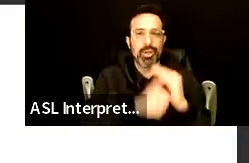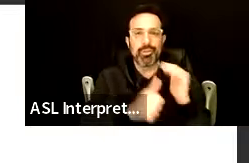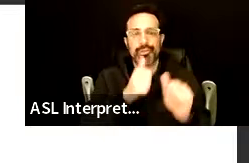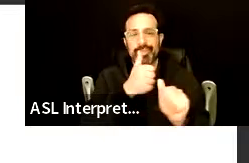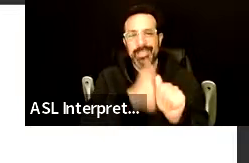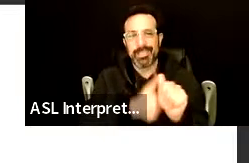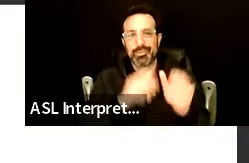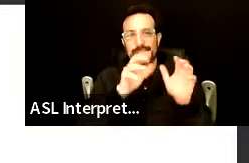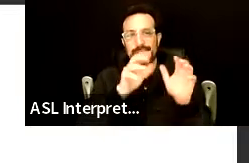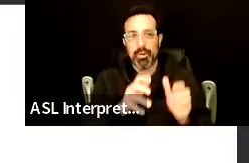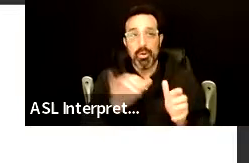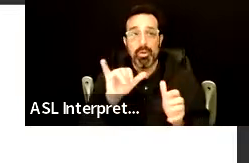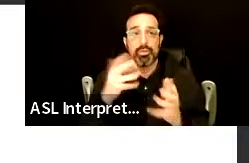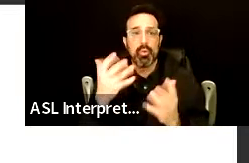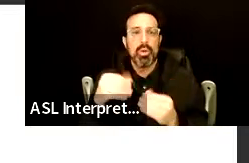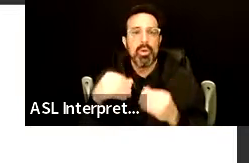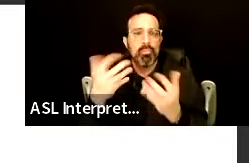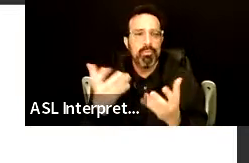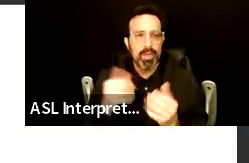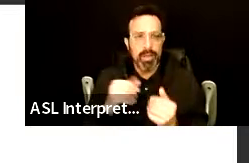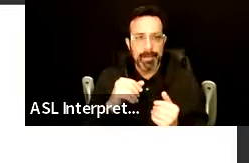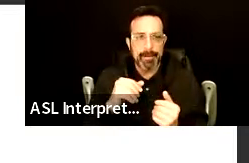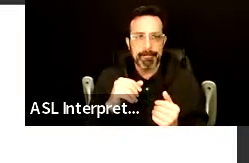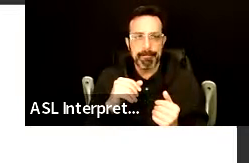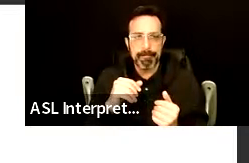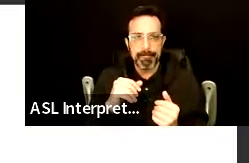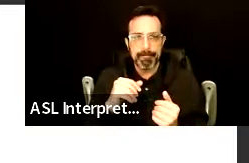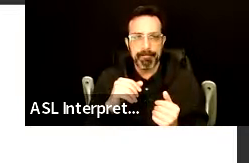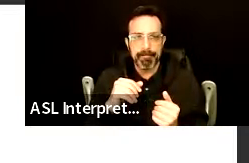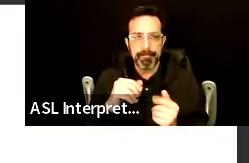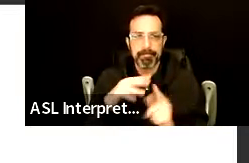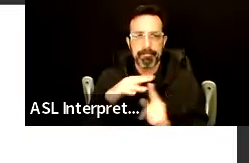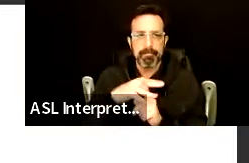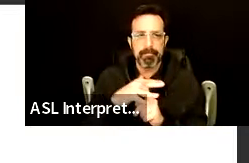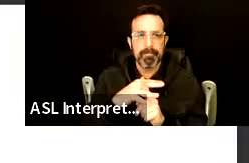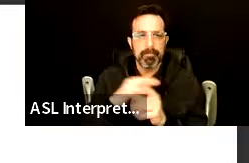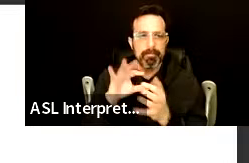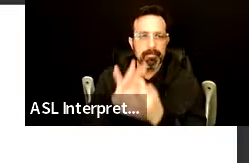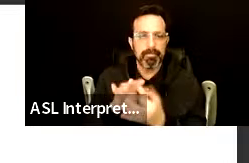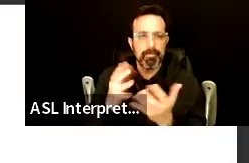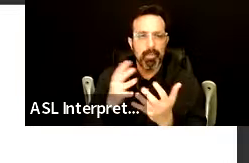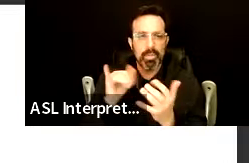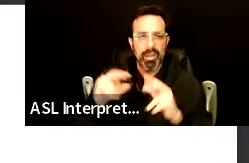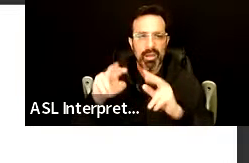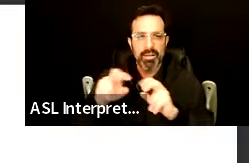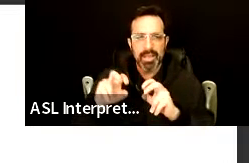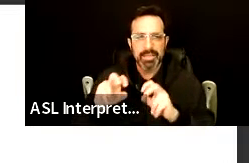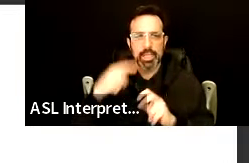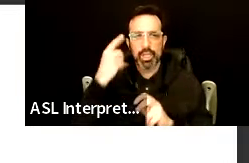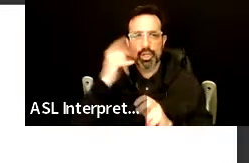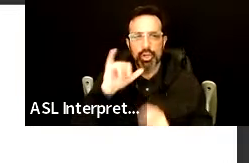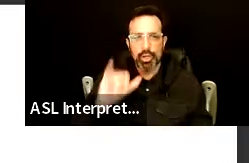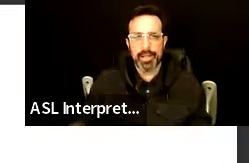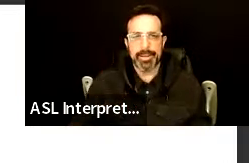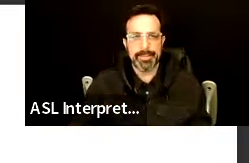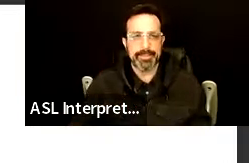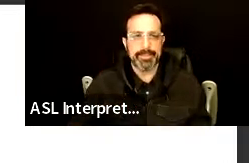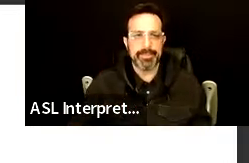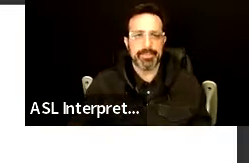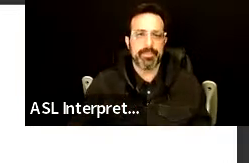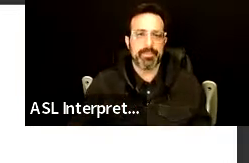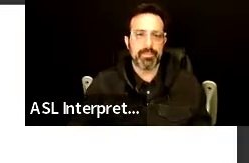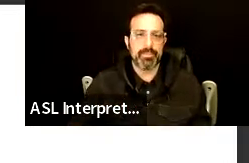We also wanted to provide a bit of context around what the analysis is really going to look like between these